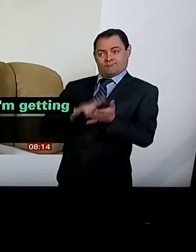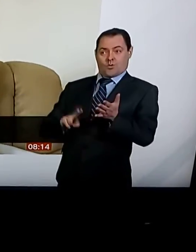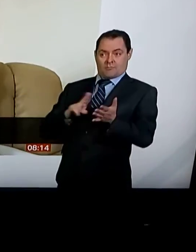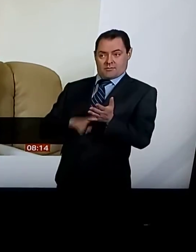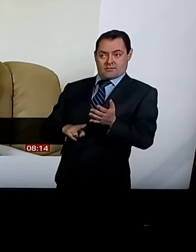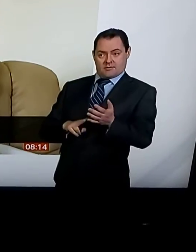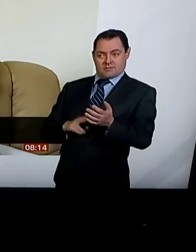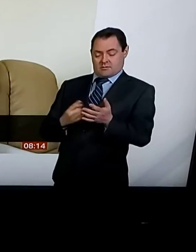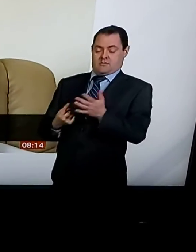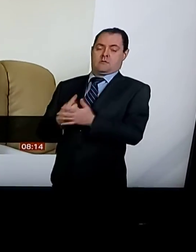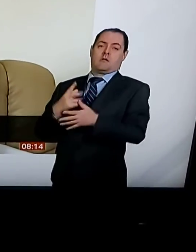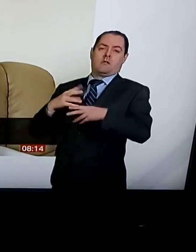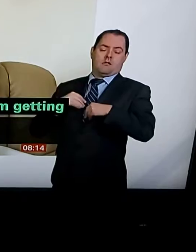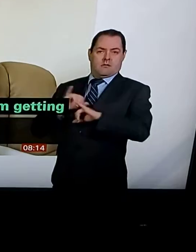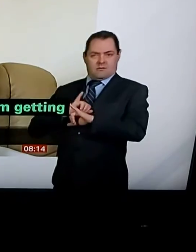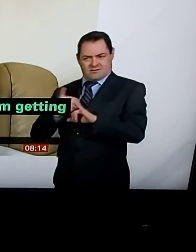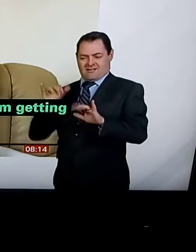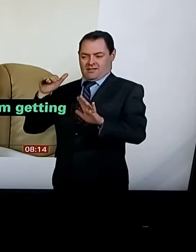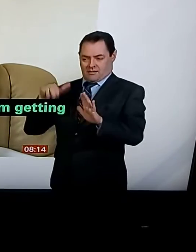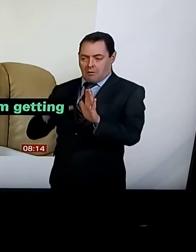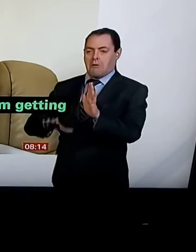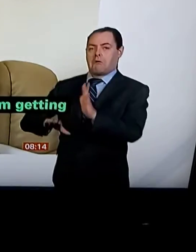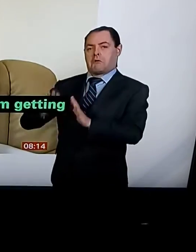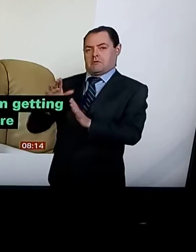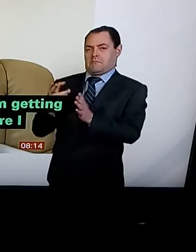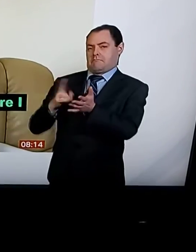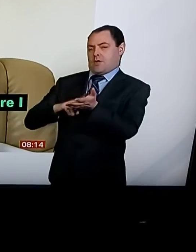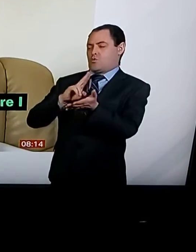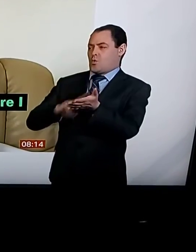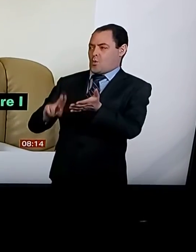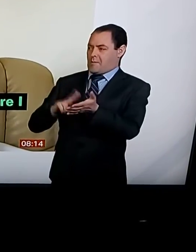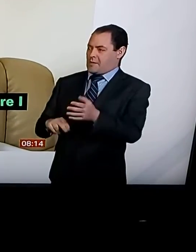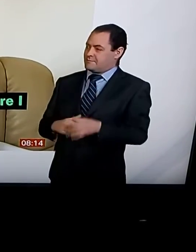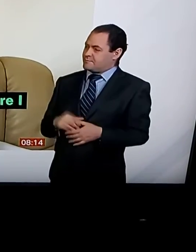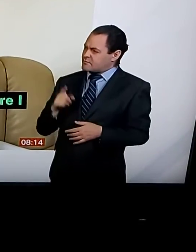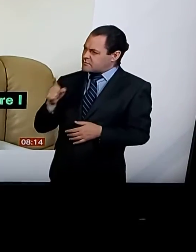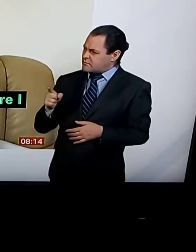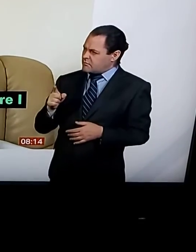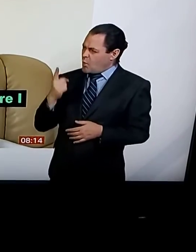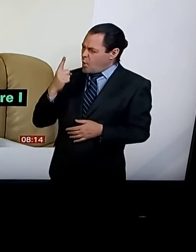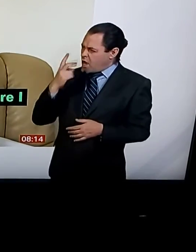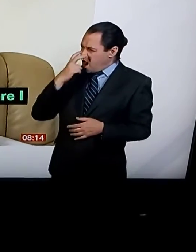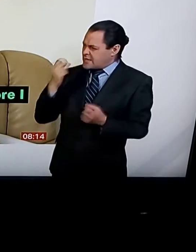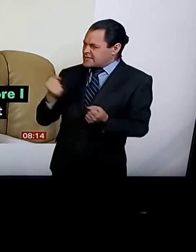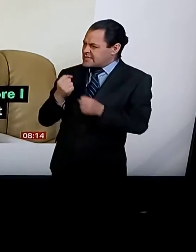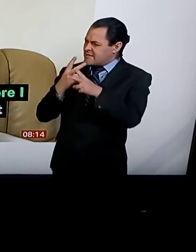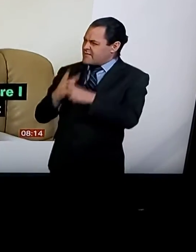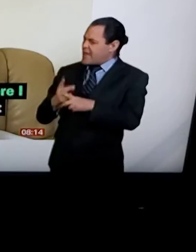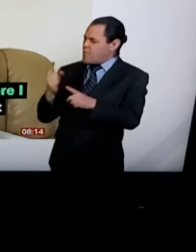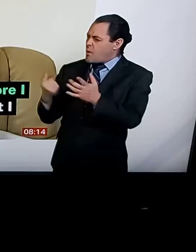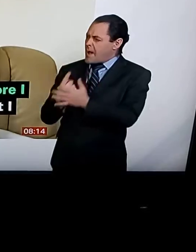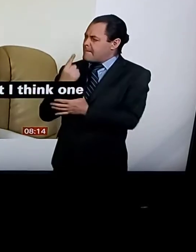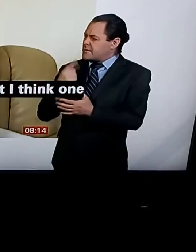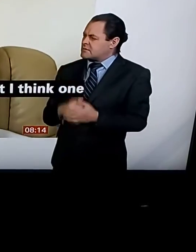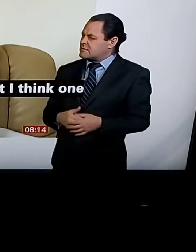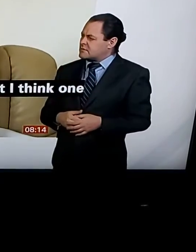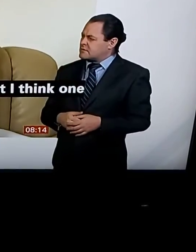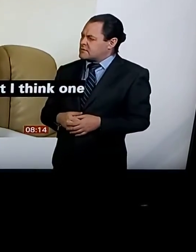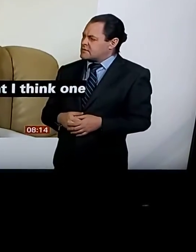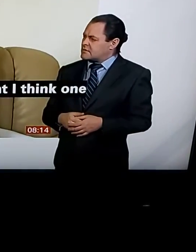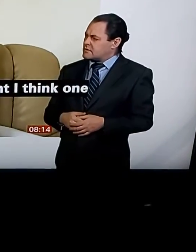I contracted it. You spent, I think it was it one night in ICU? So give us a bit of an idea about that